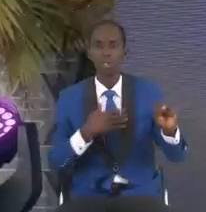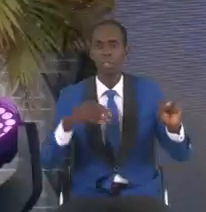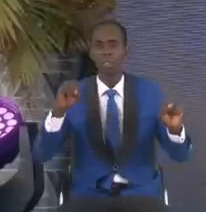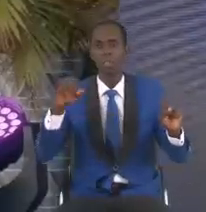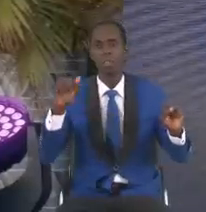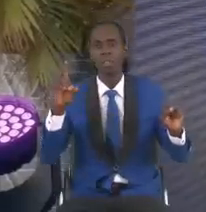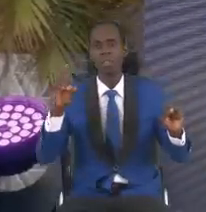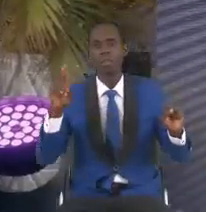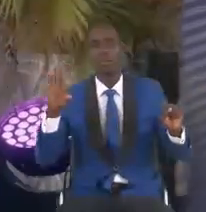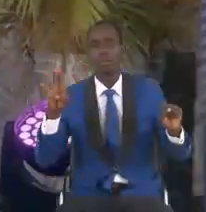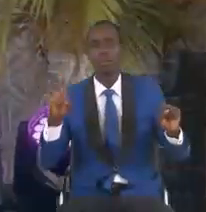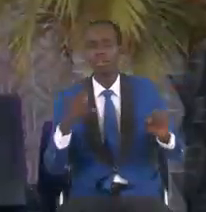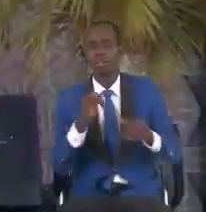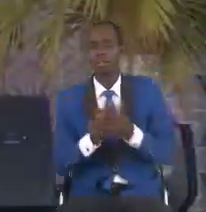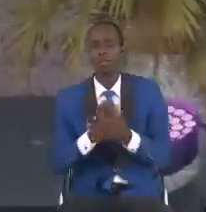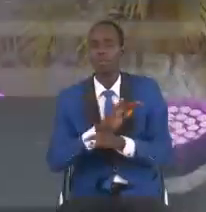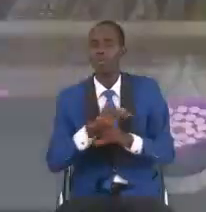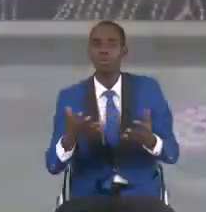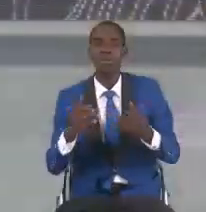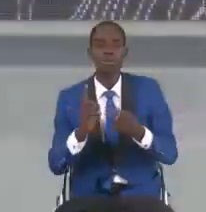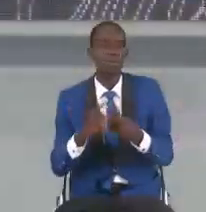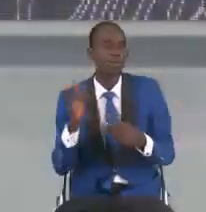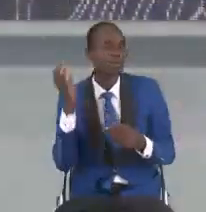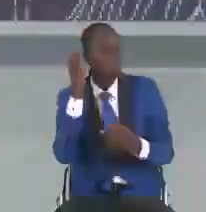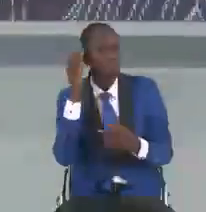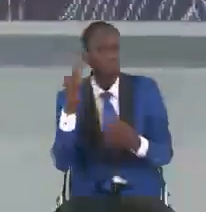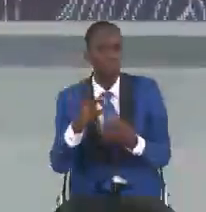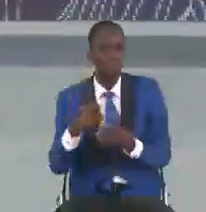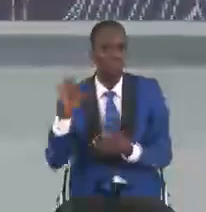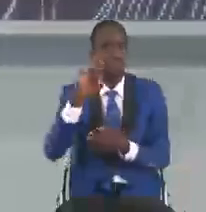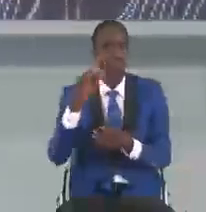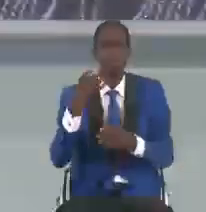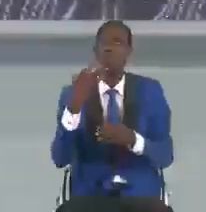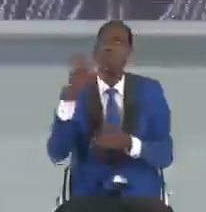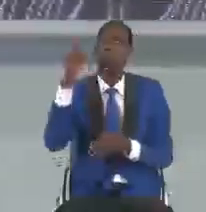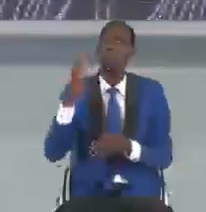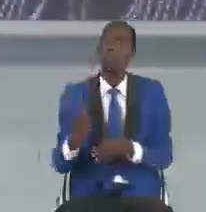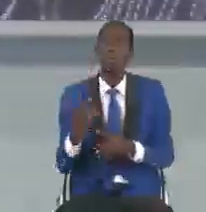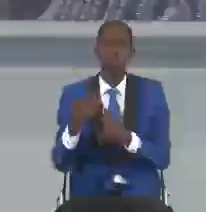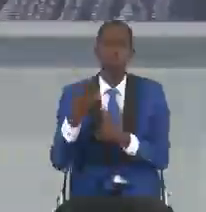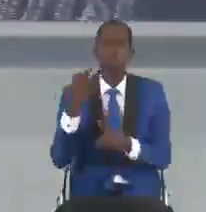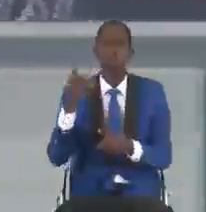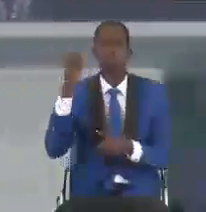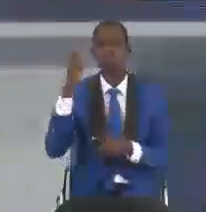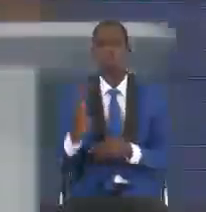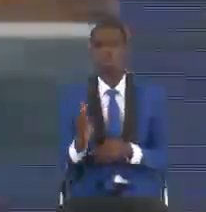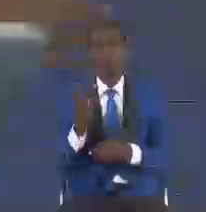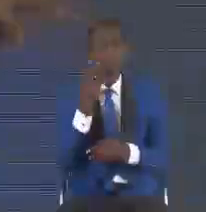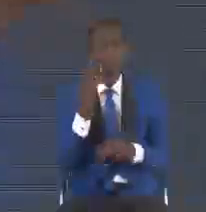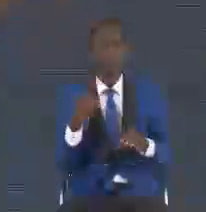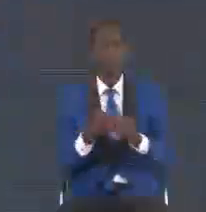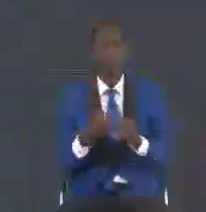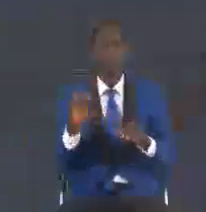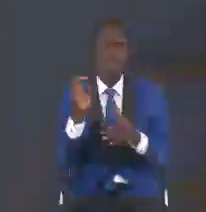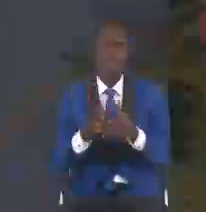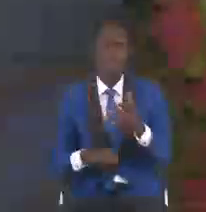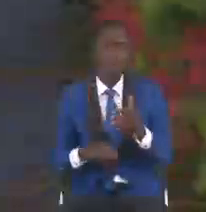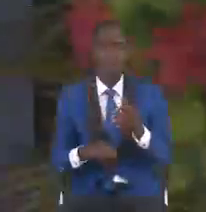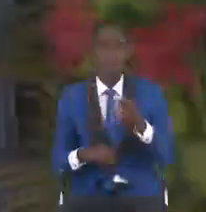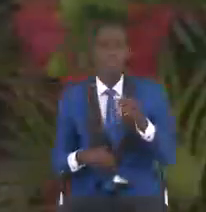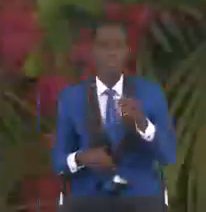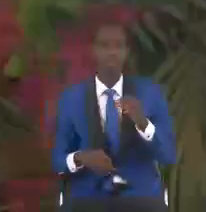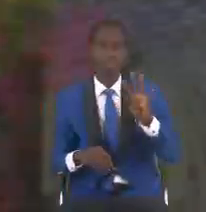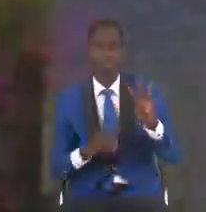the truth. The spirit in Ahab and Jezebel that made them perish. Look at that verse 3 again and understand